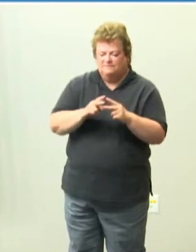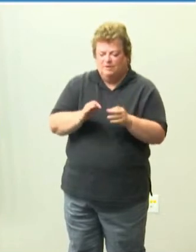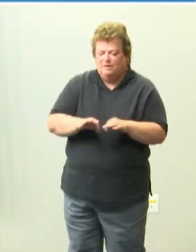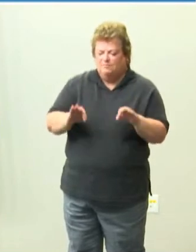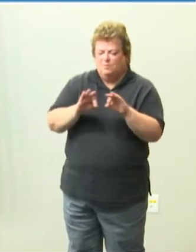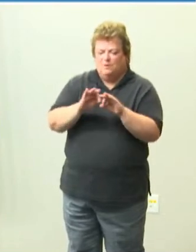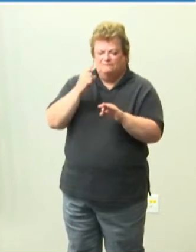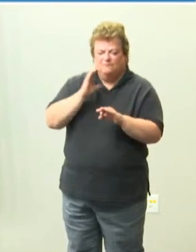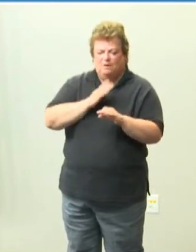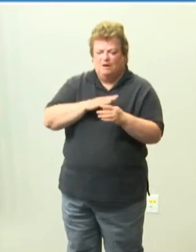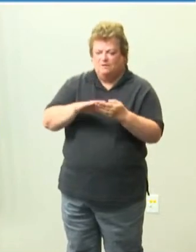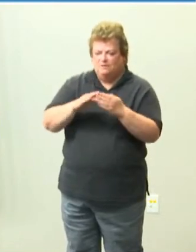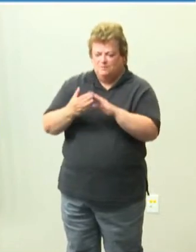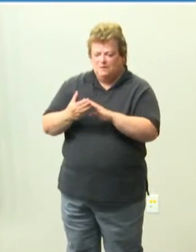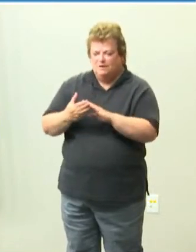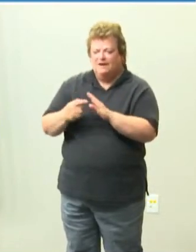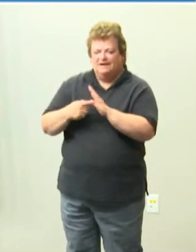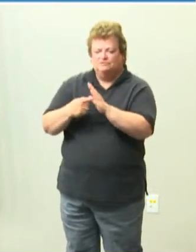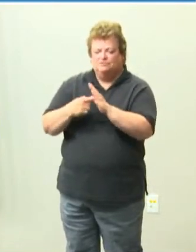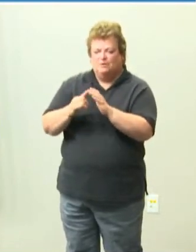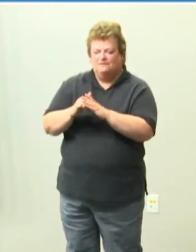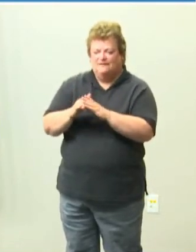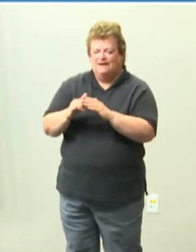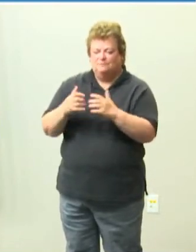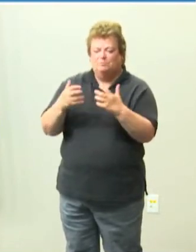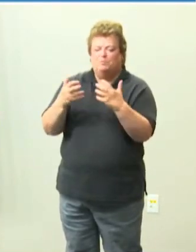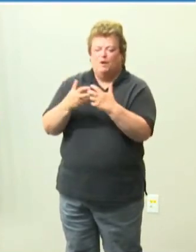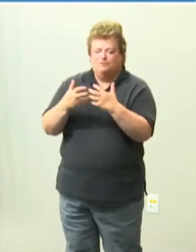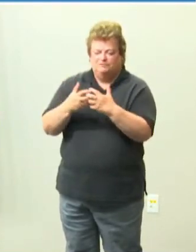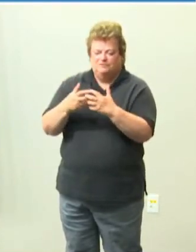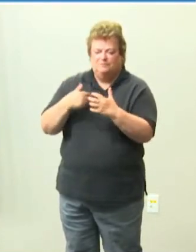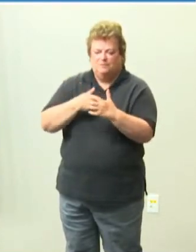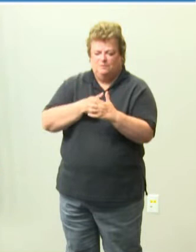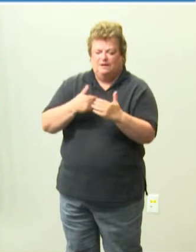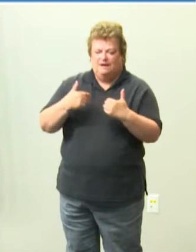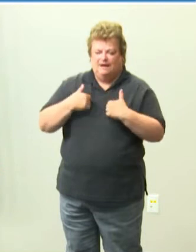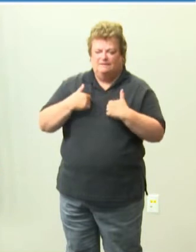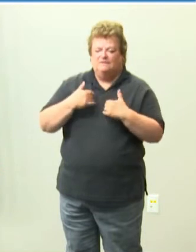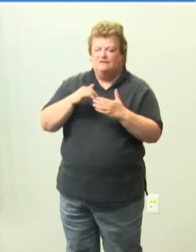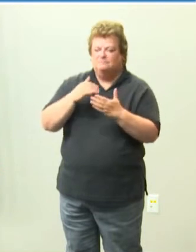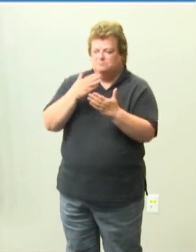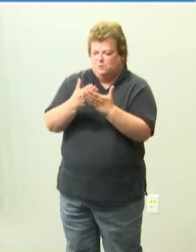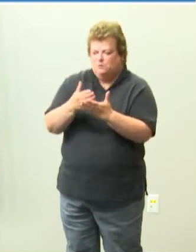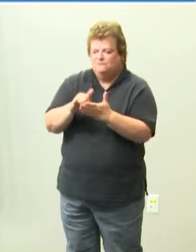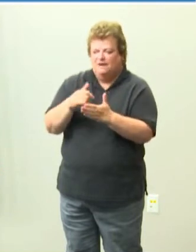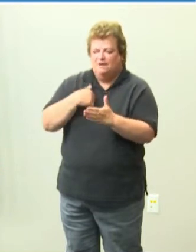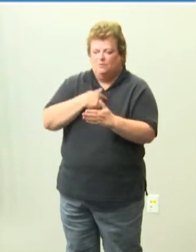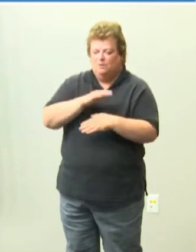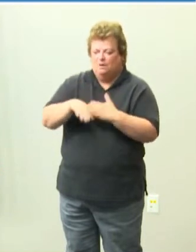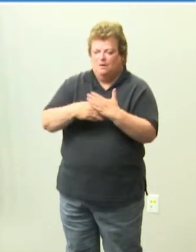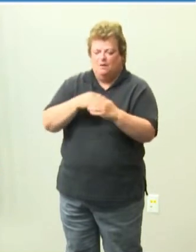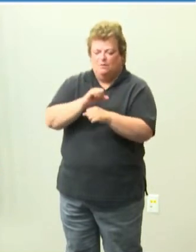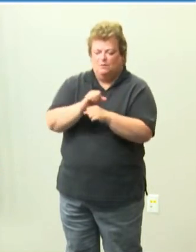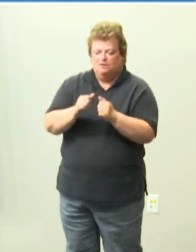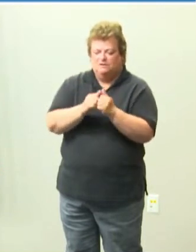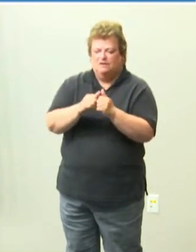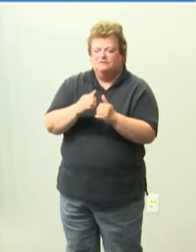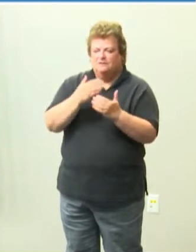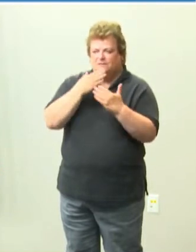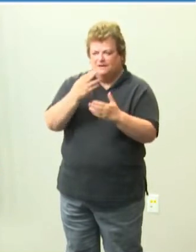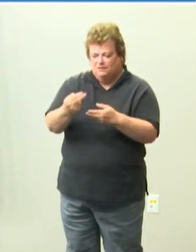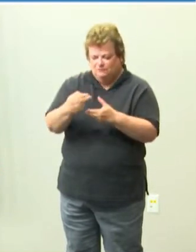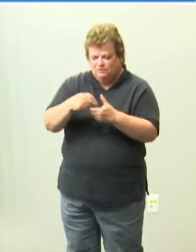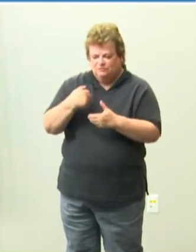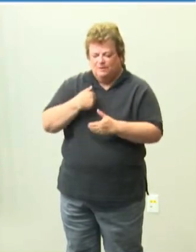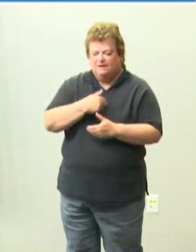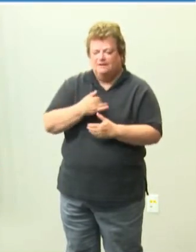and demonstrates the partnership that we have and that we're all working together. So thank you for tuning in and joining